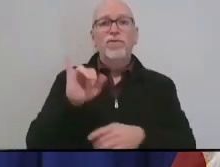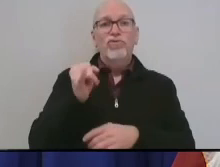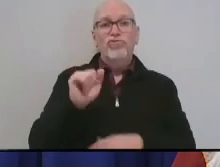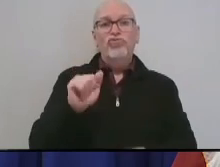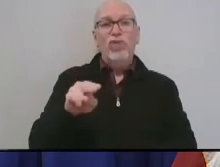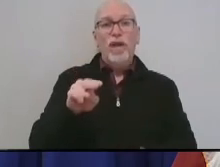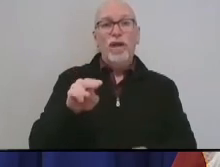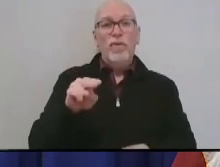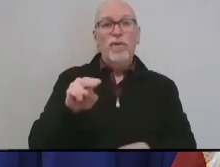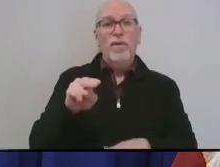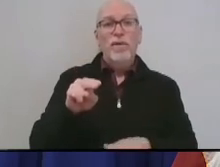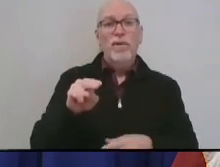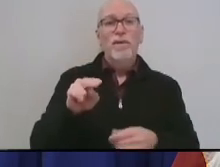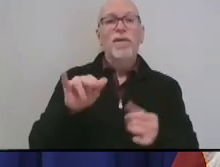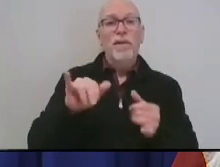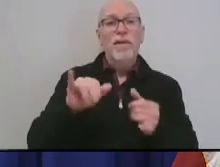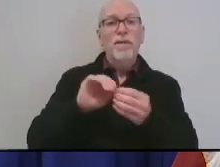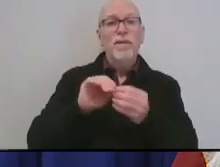was